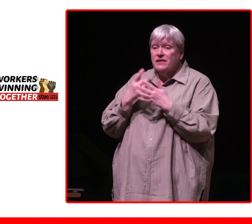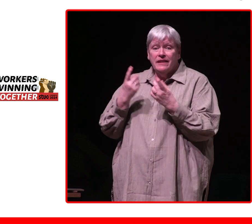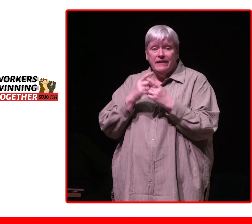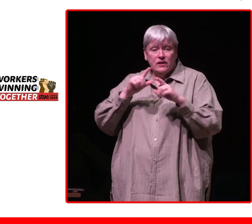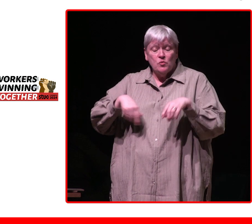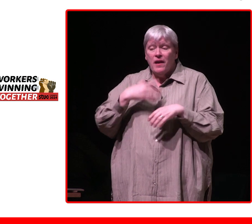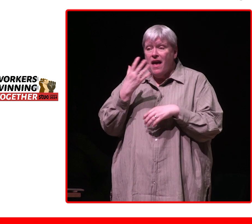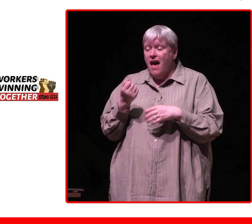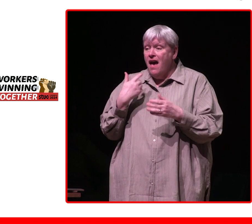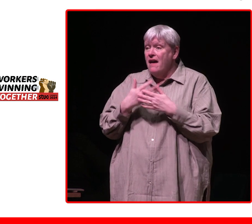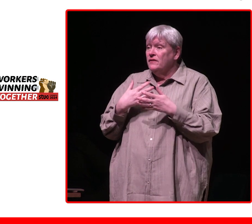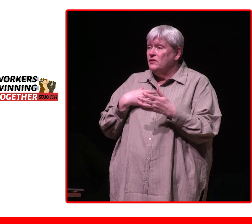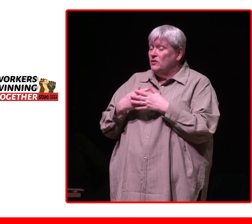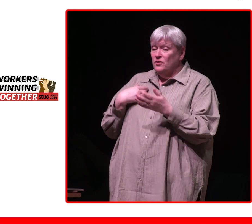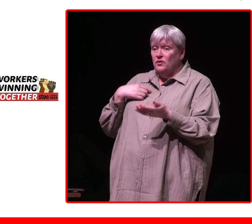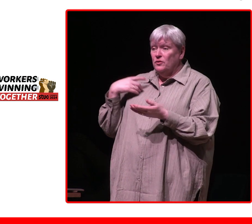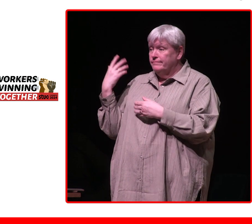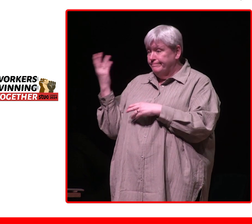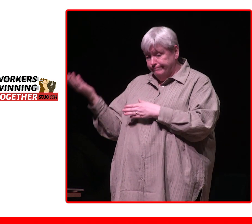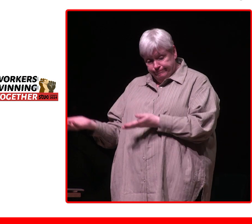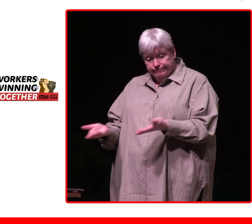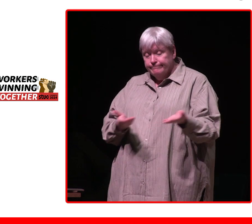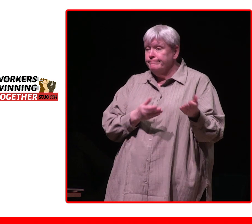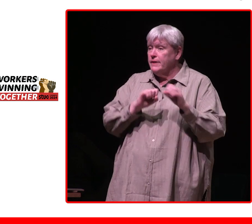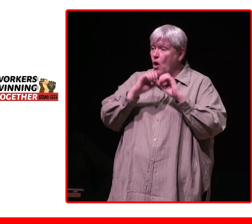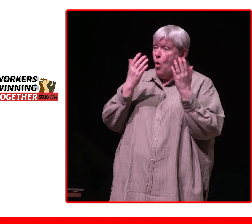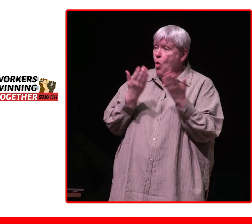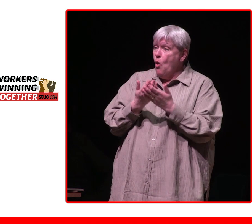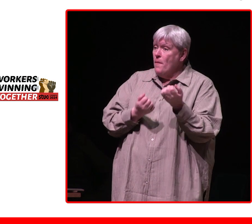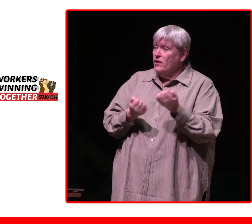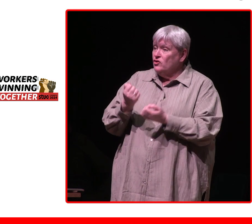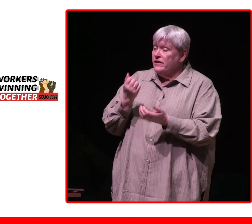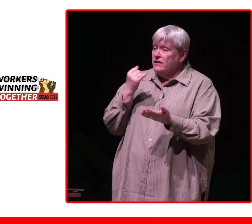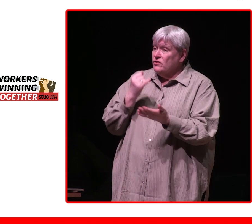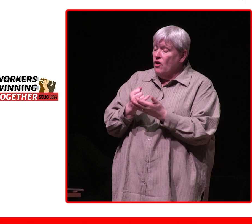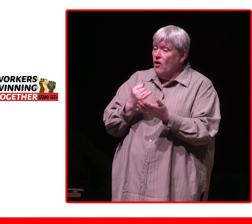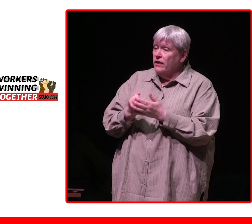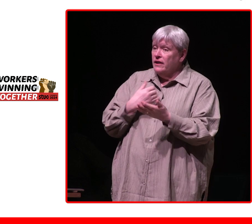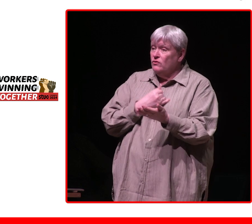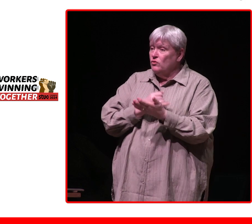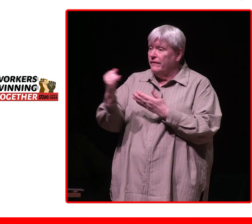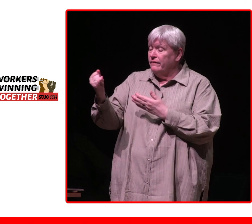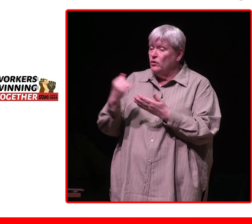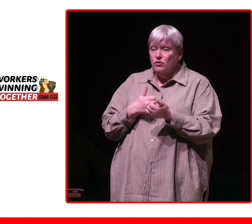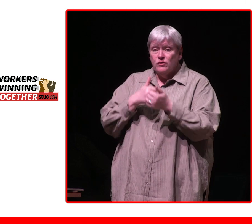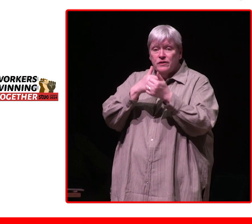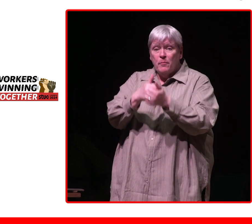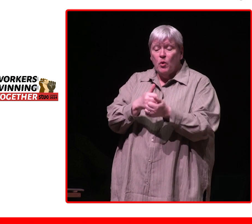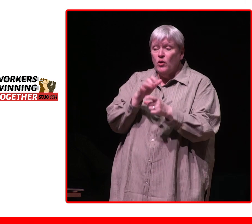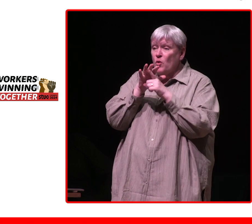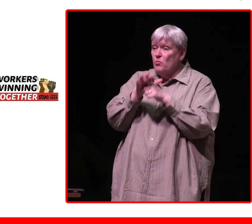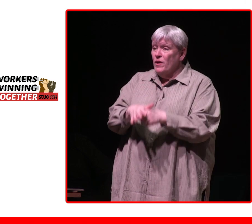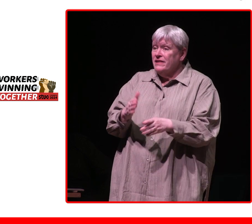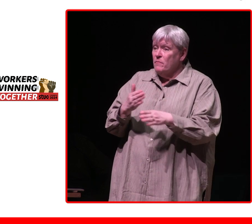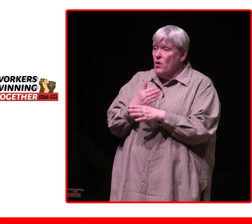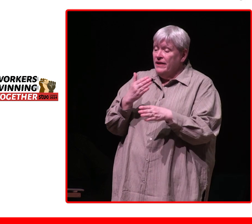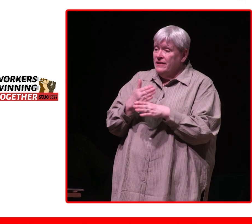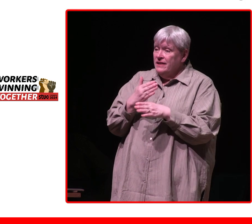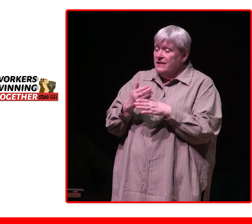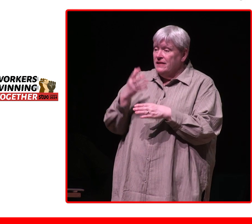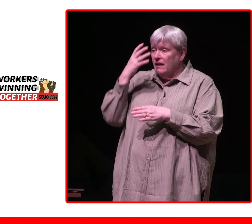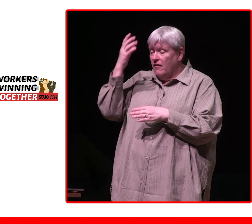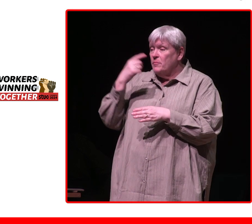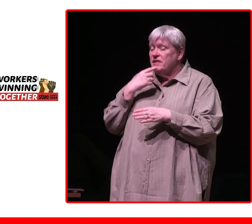we have to call attention to global injustice and refuse to support oppressive practices. The government argued